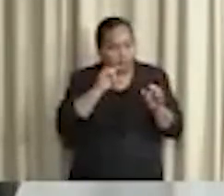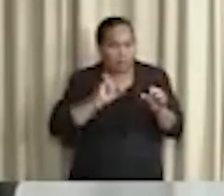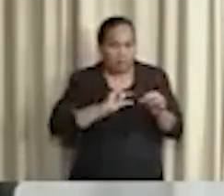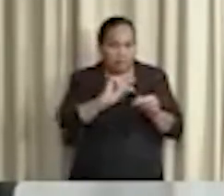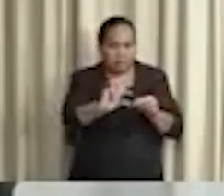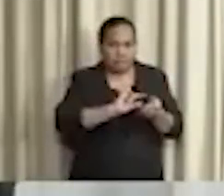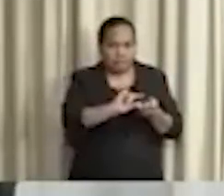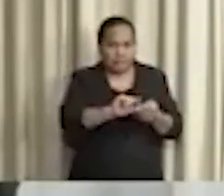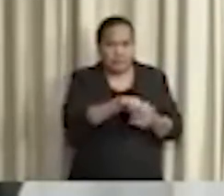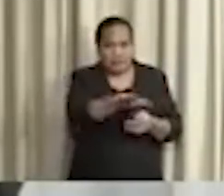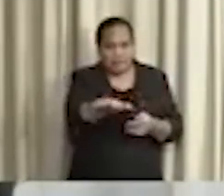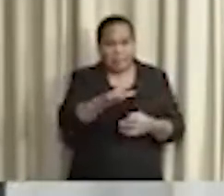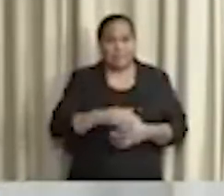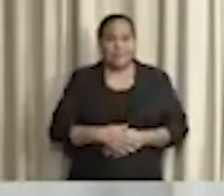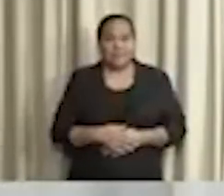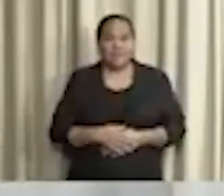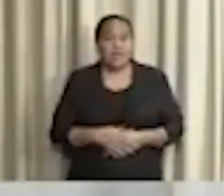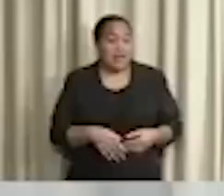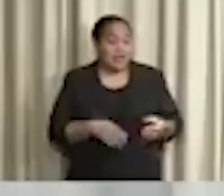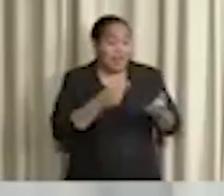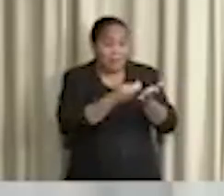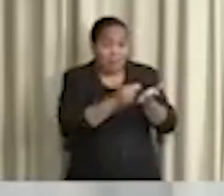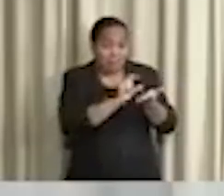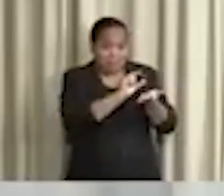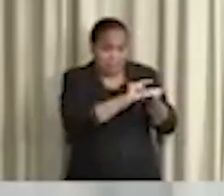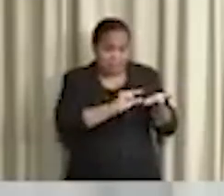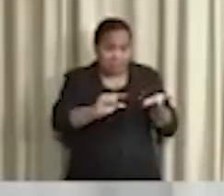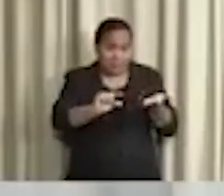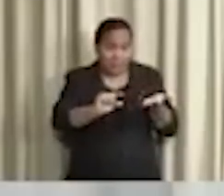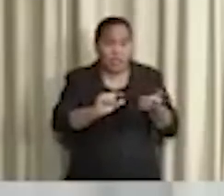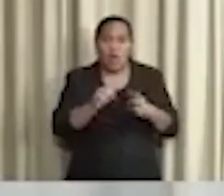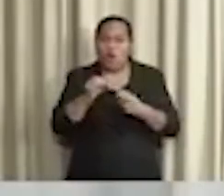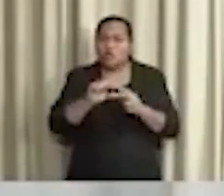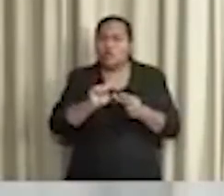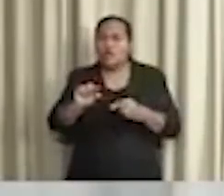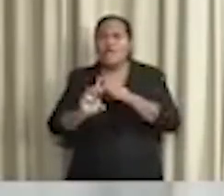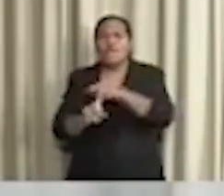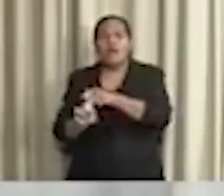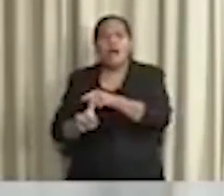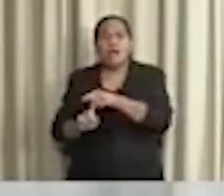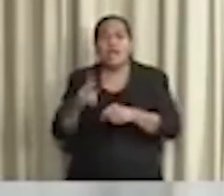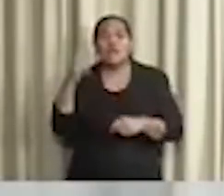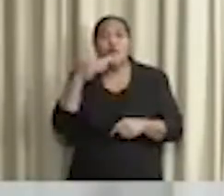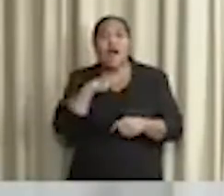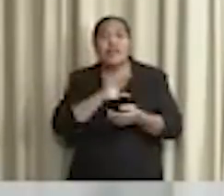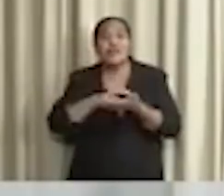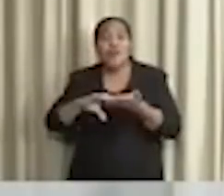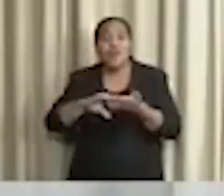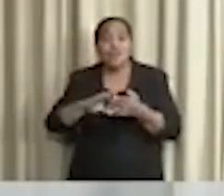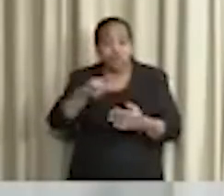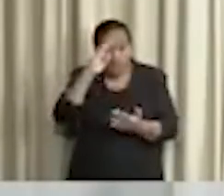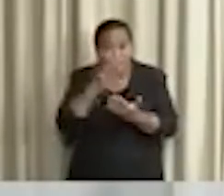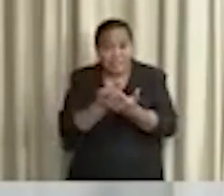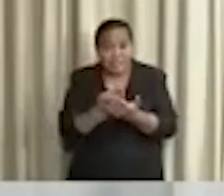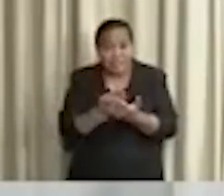The redeployment will also cater for the one-off $200 back-to-school support payment for